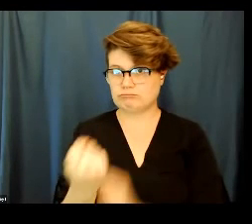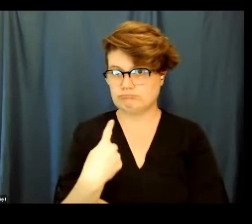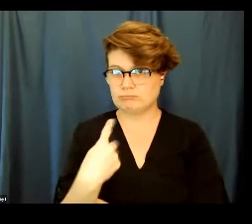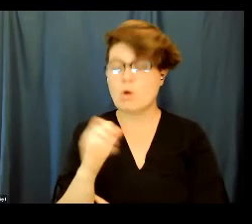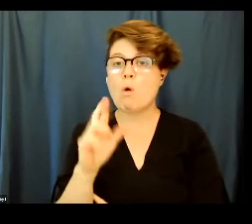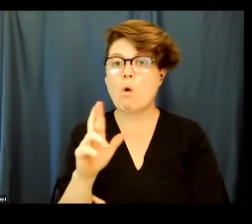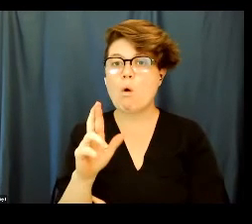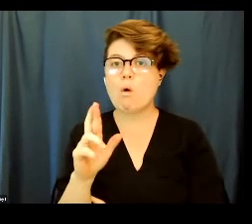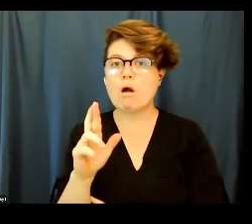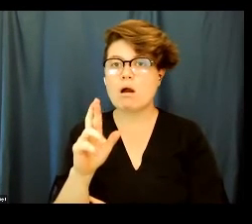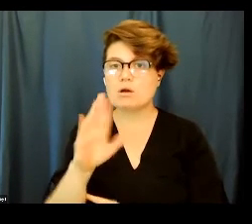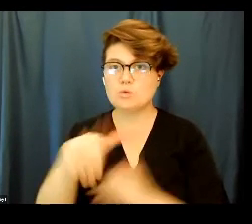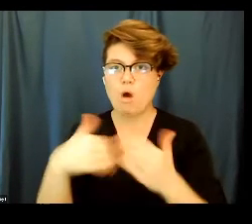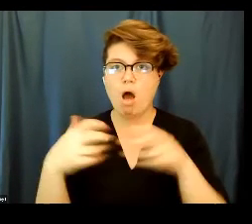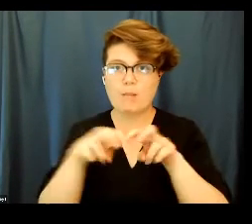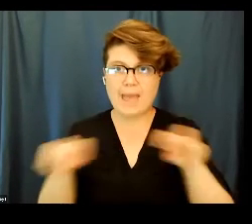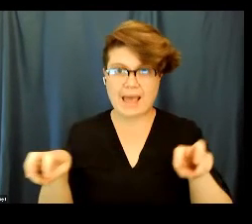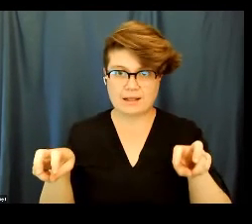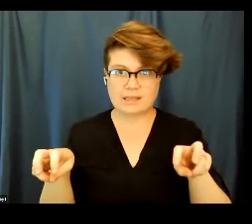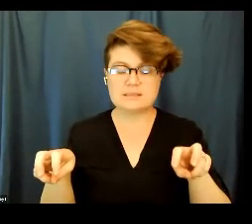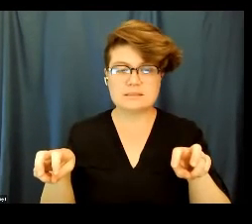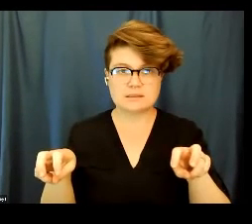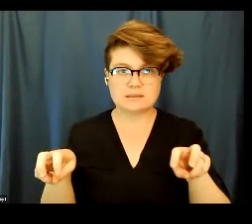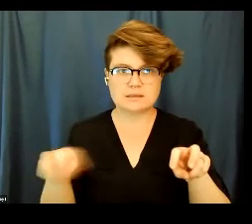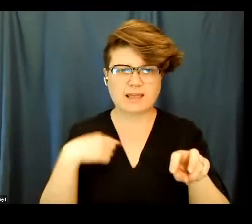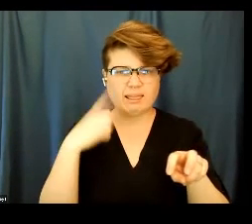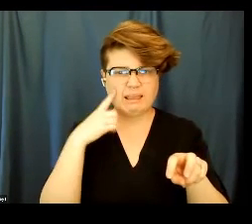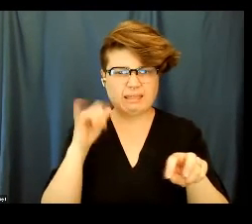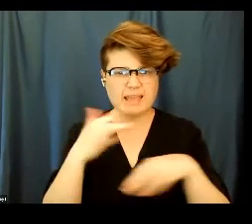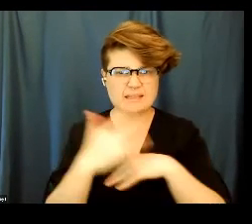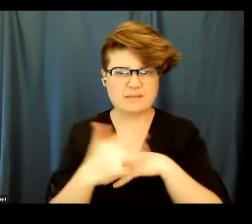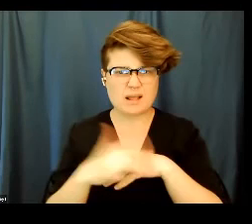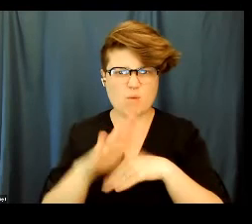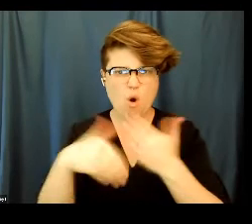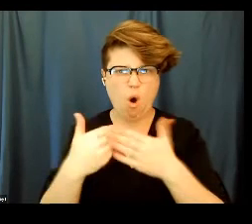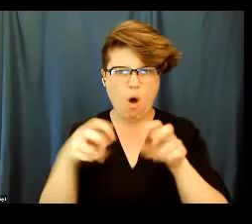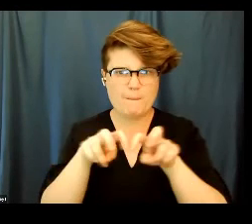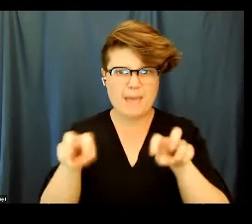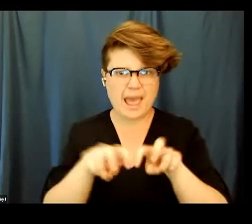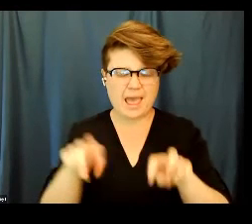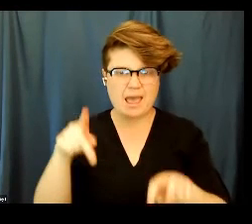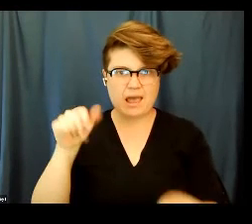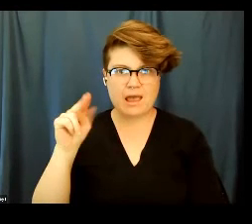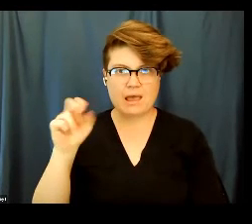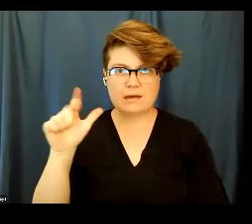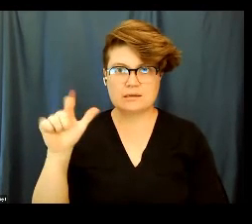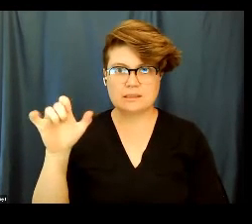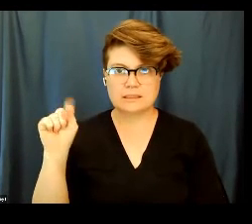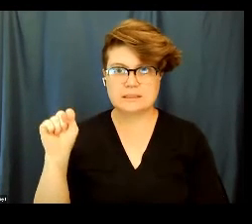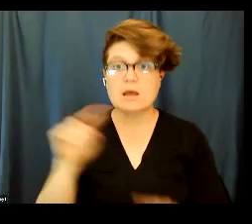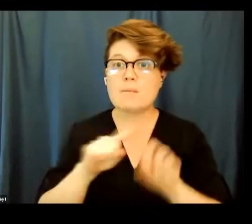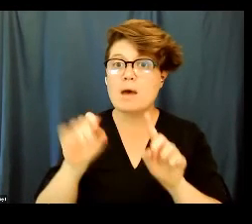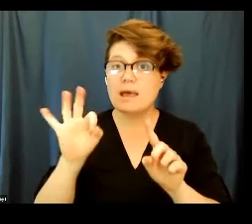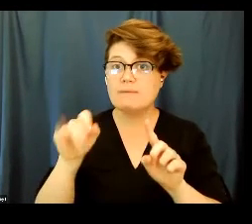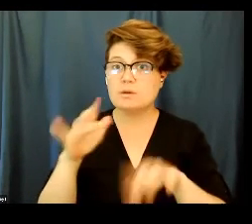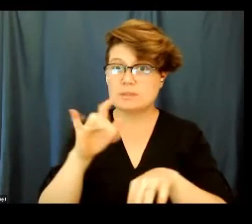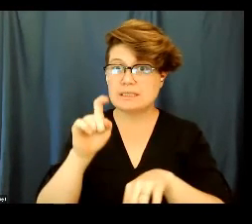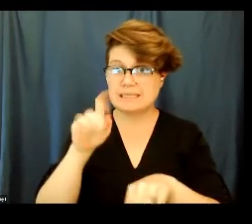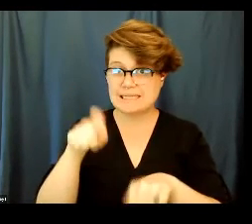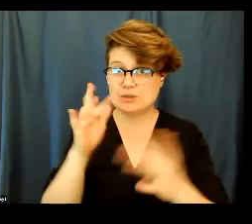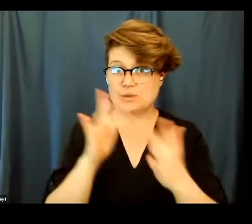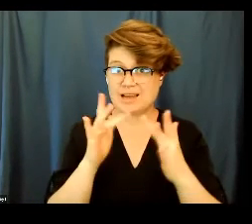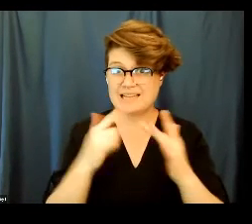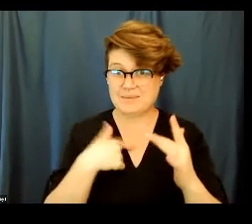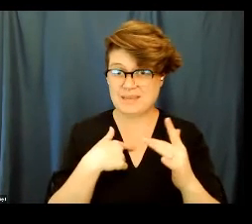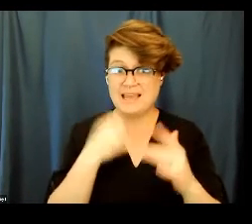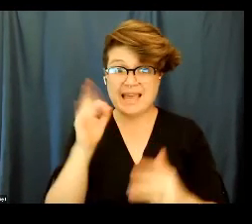message to all the panelists, I think, actually. But just please note that if you do need to get in touch with me, I might not be able to